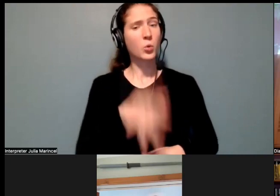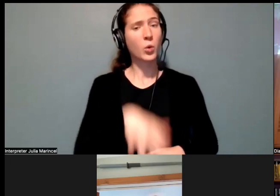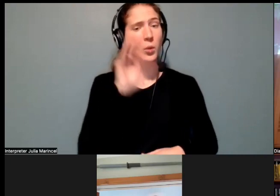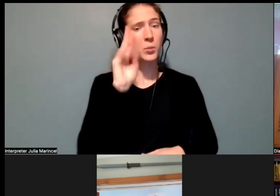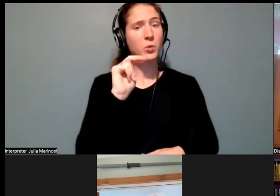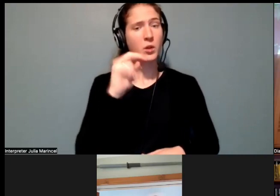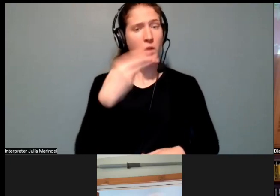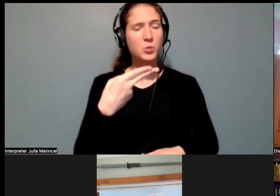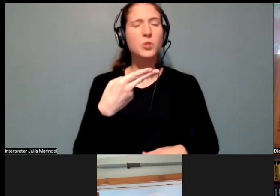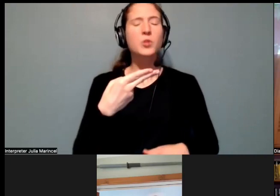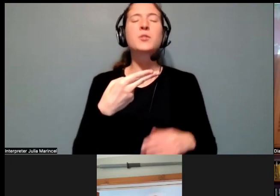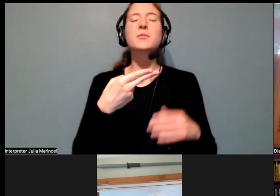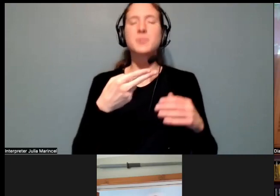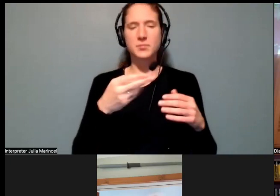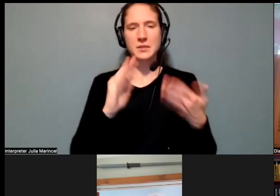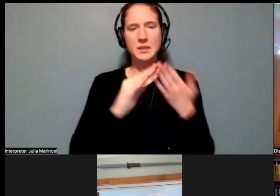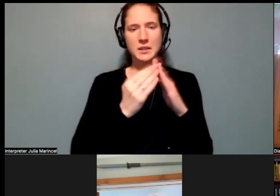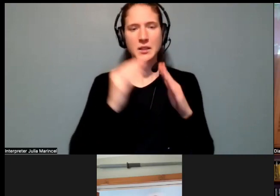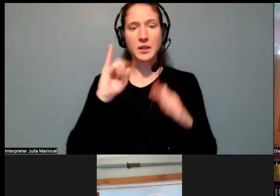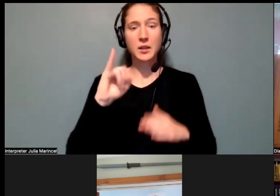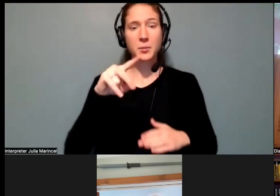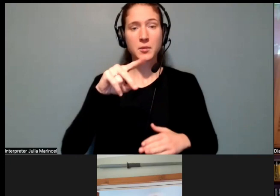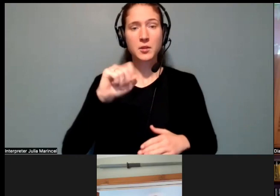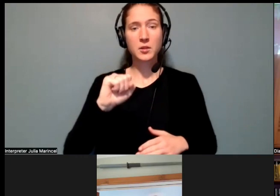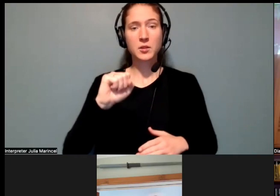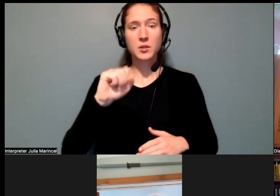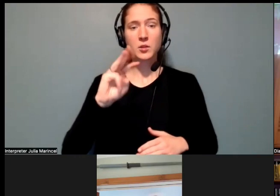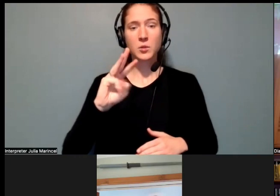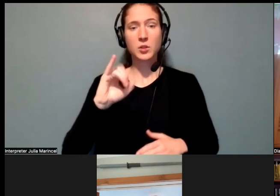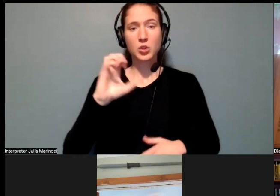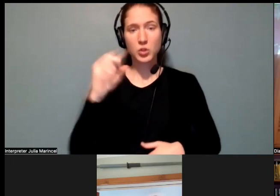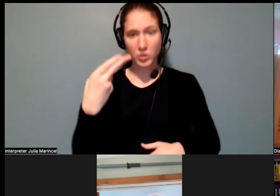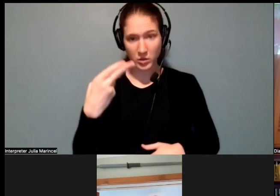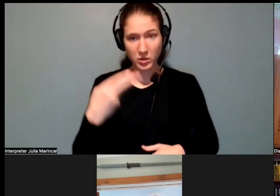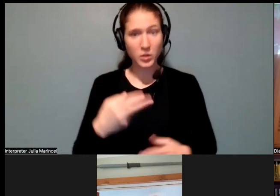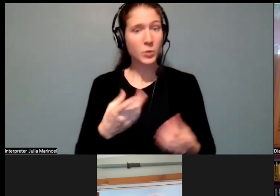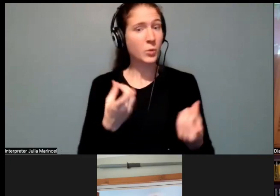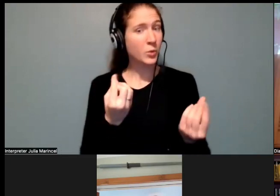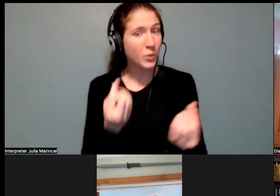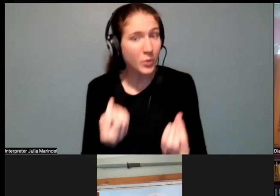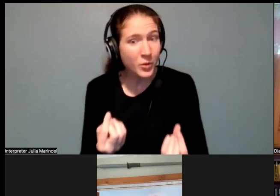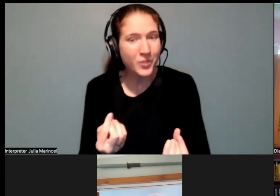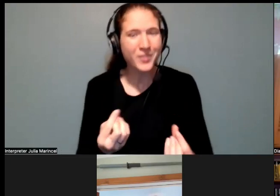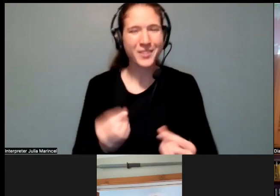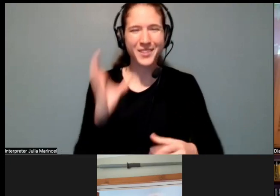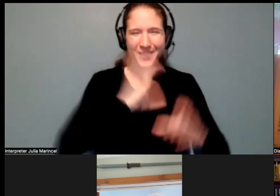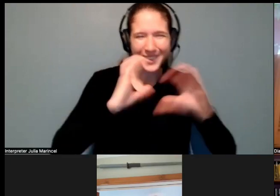fishing, searching for turtles and snakes, or painting. I love the searching for turtles and snakes.